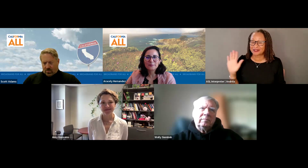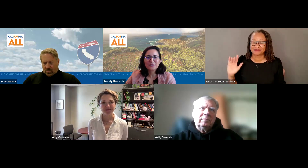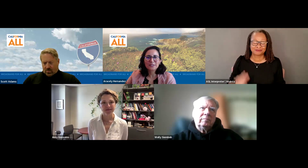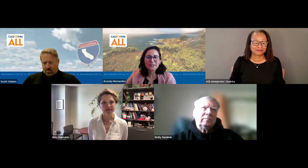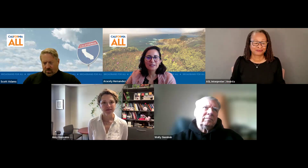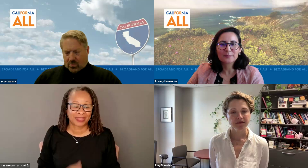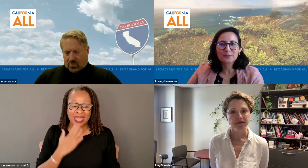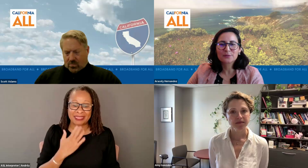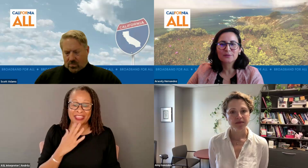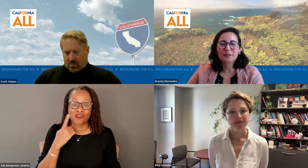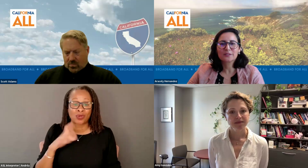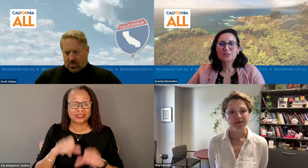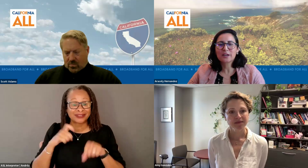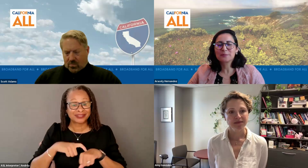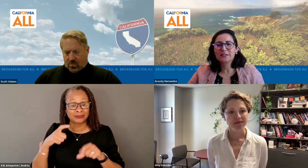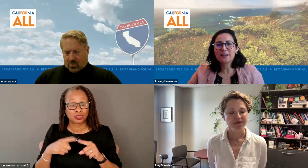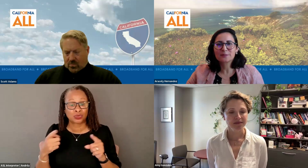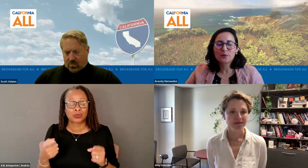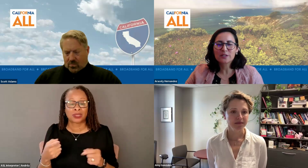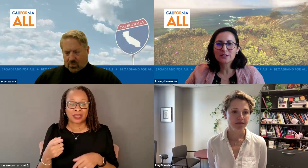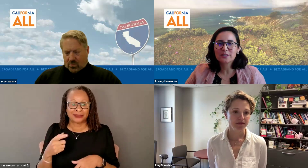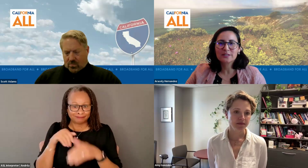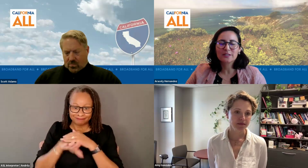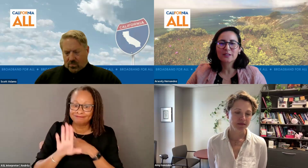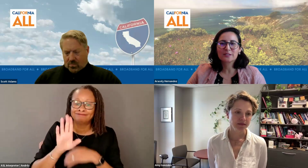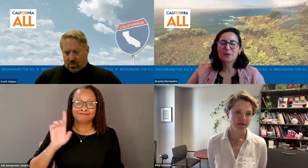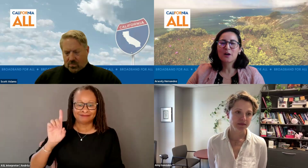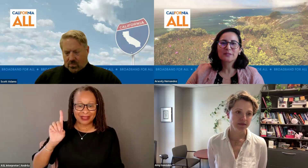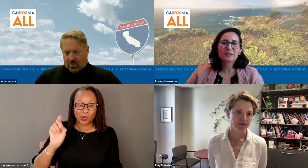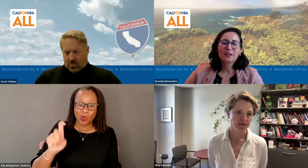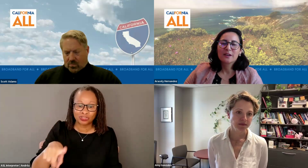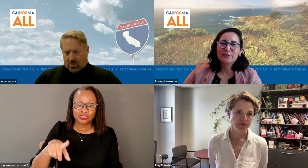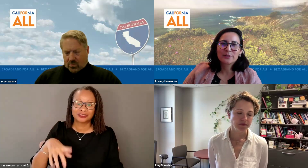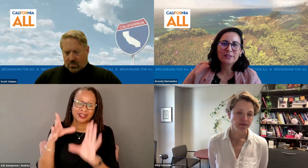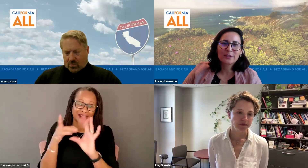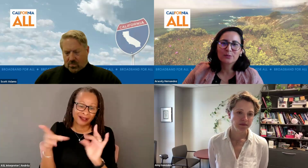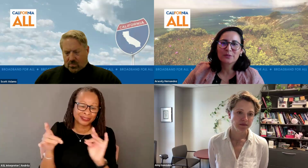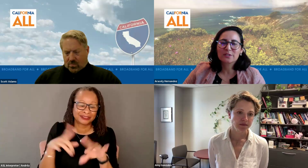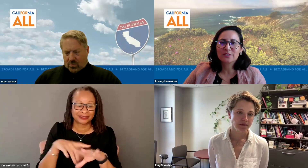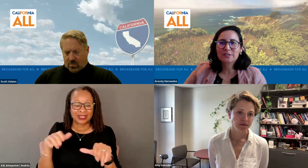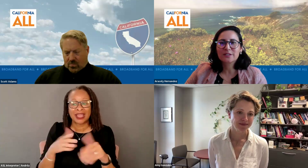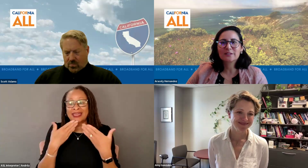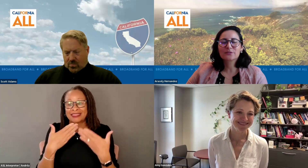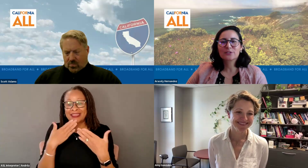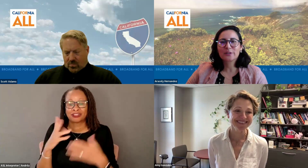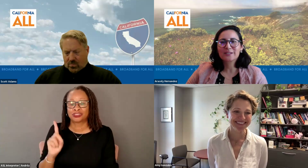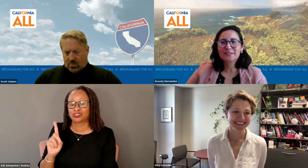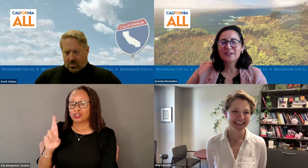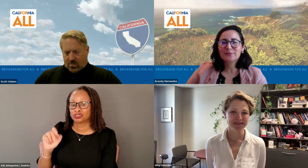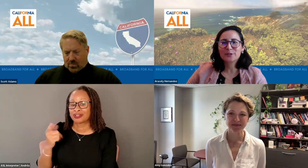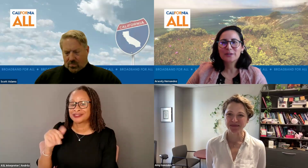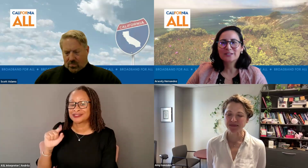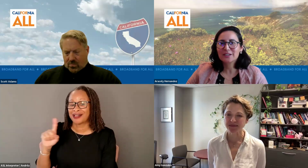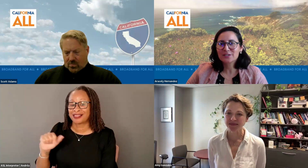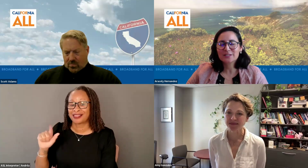for taking the time to chime in and ask some questions and some comments. And of course, thank you so much, Dr. Gonzalez, for joining